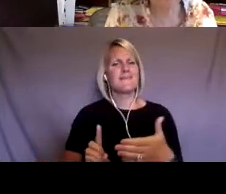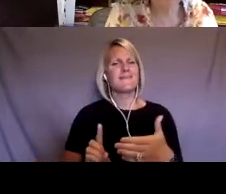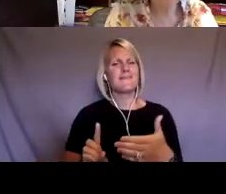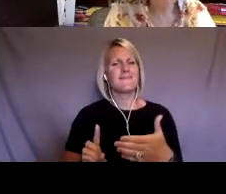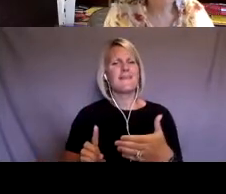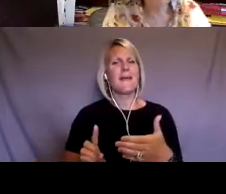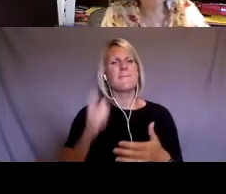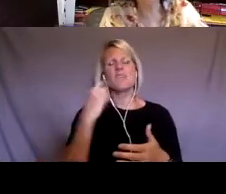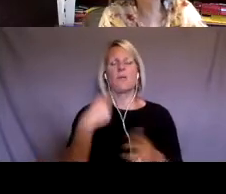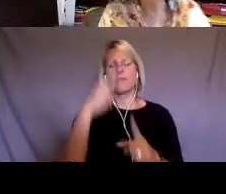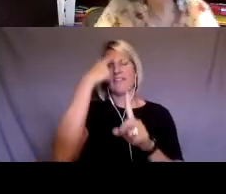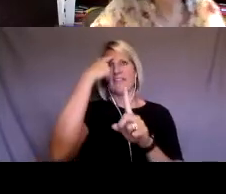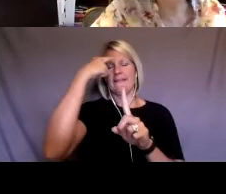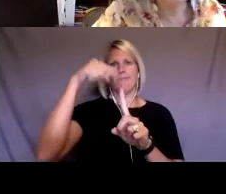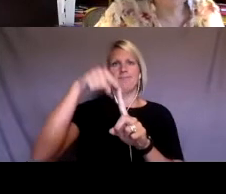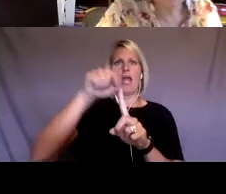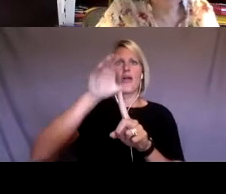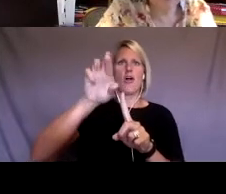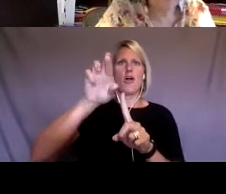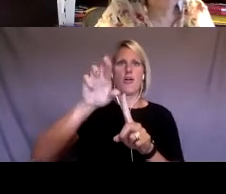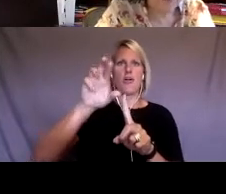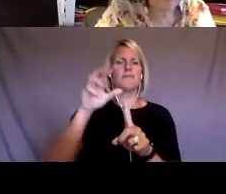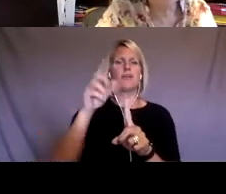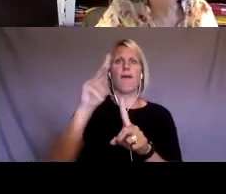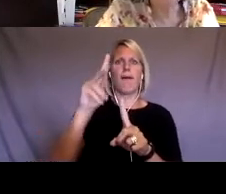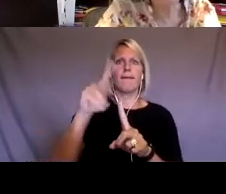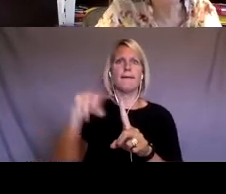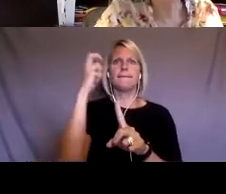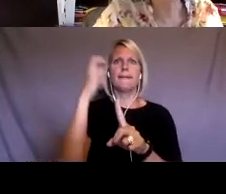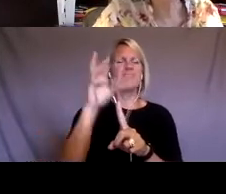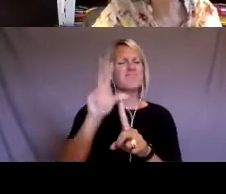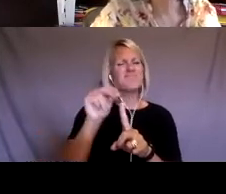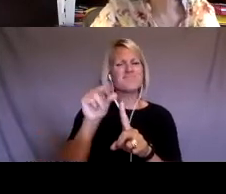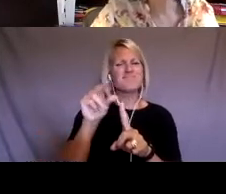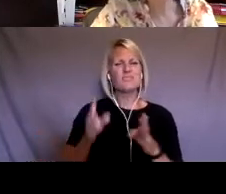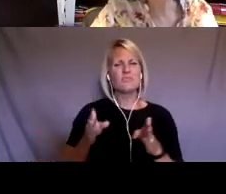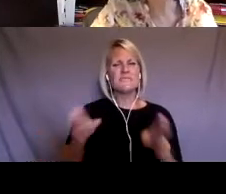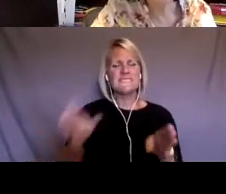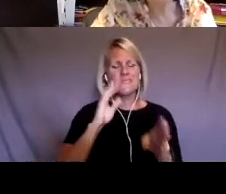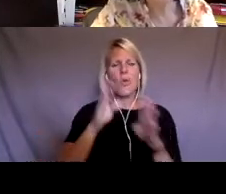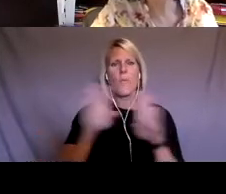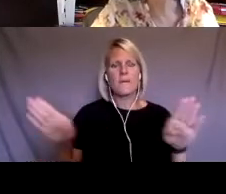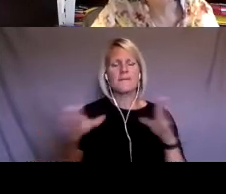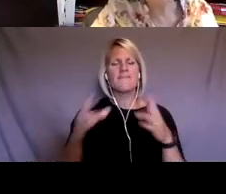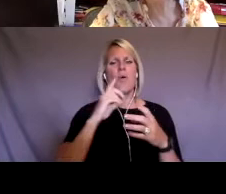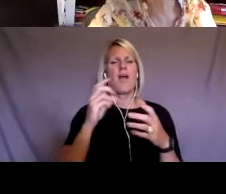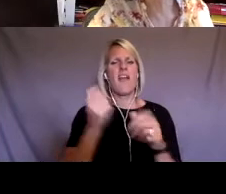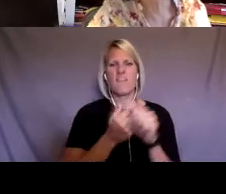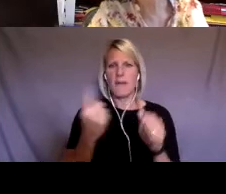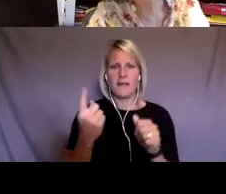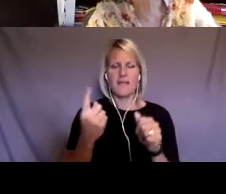automobile. Instead, complete streets are designed and operated to enable